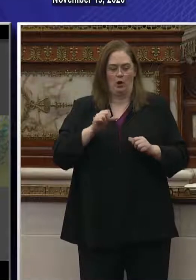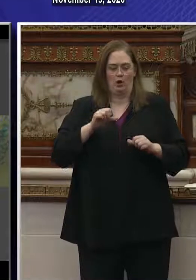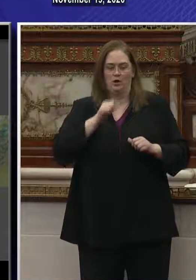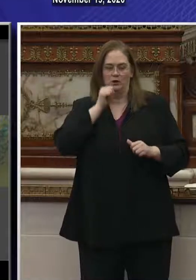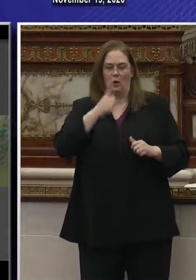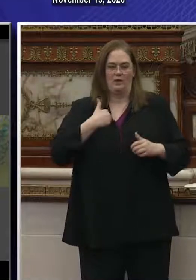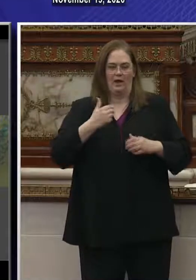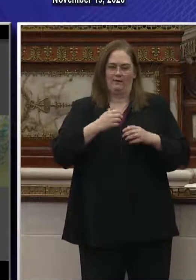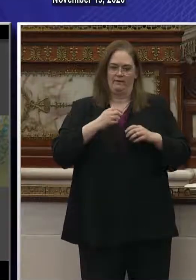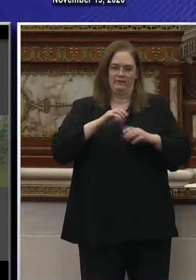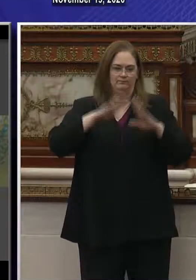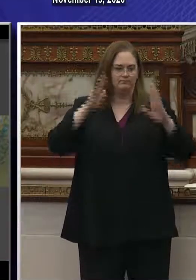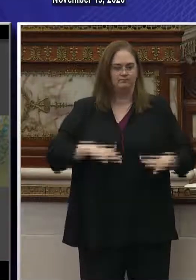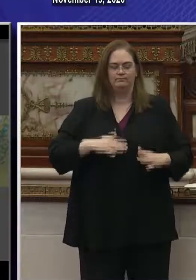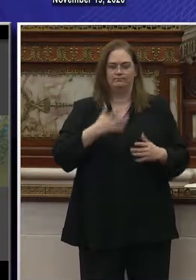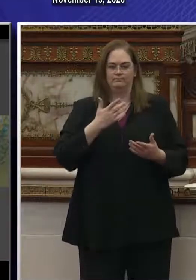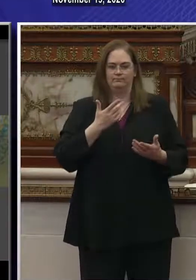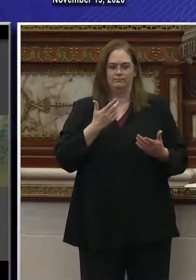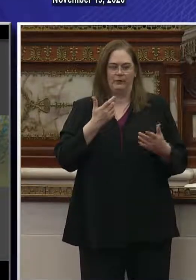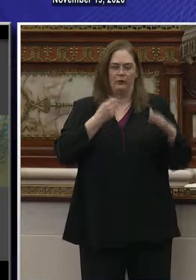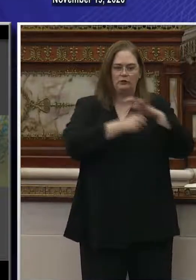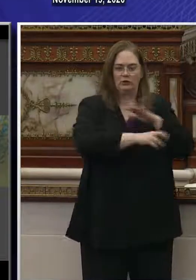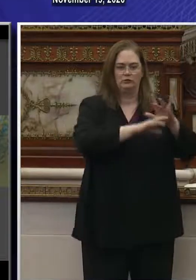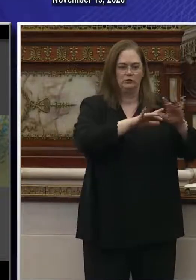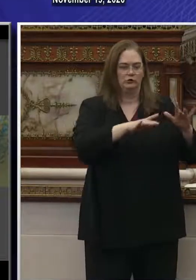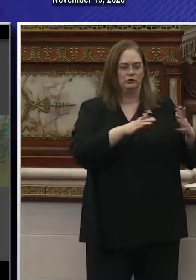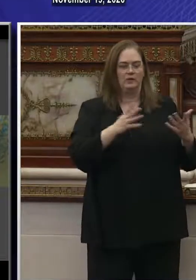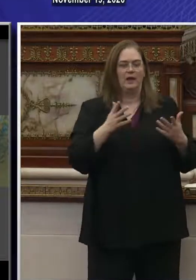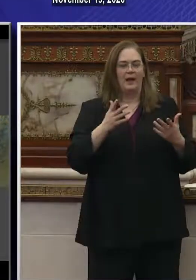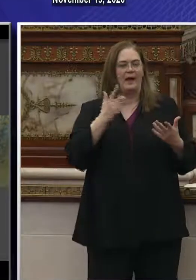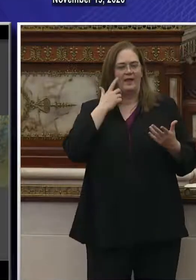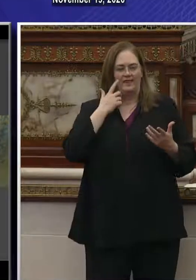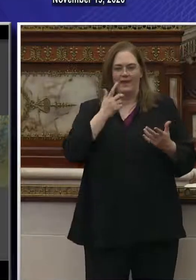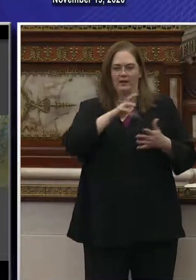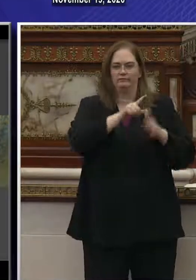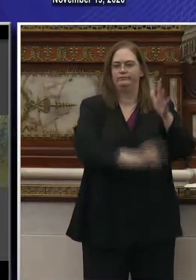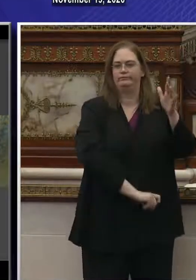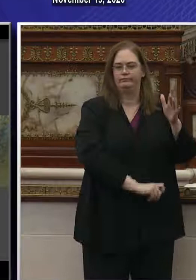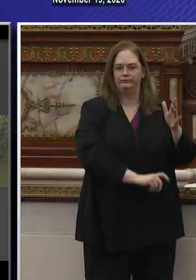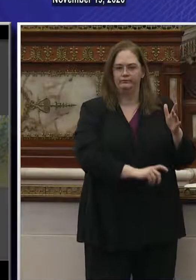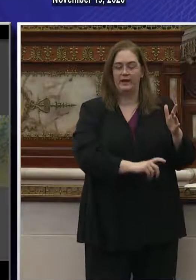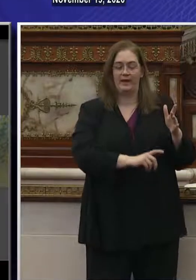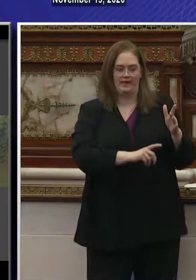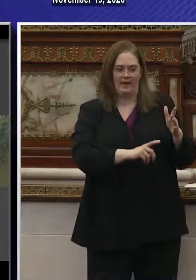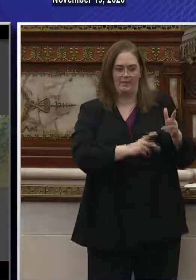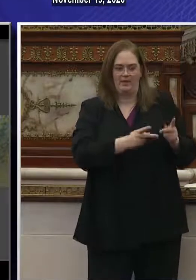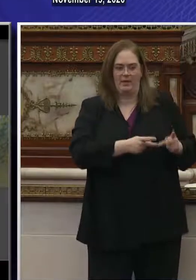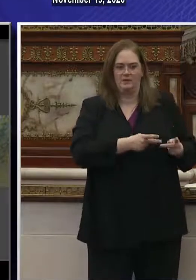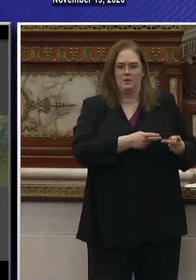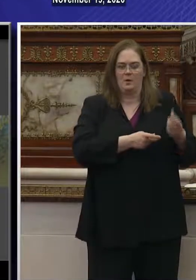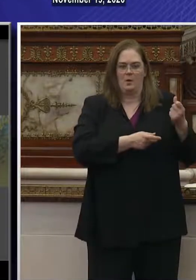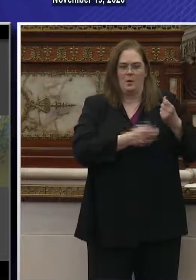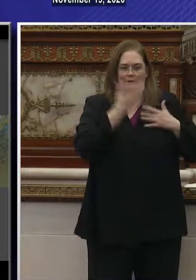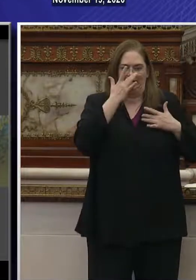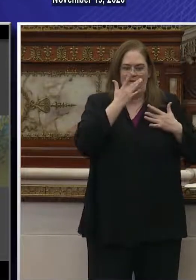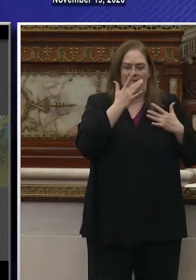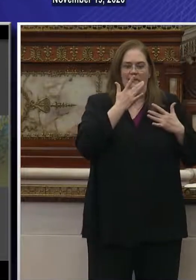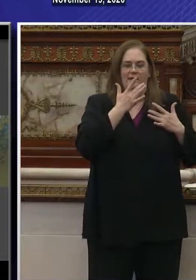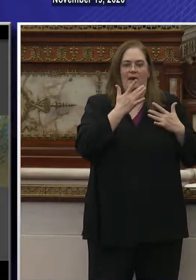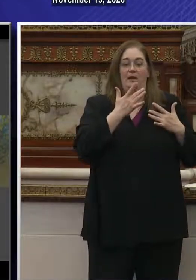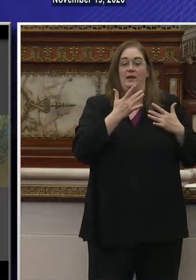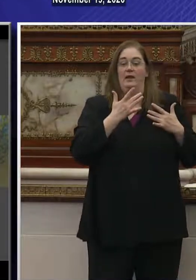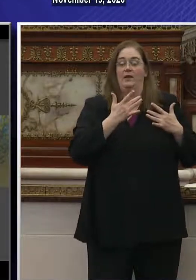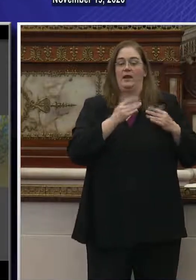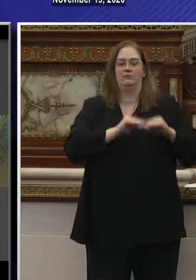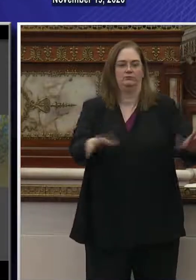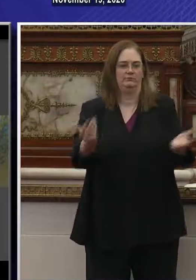The concern, of course, is they could fall through the cracks and serve as an ongoing reservoir for disease that could then impact our communities. So just